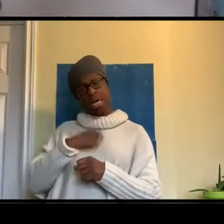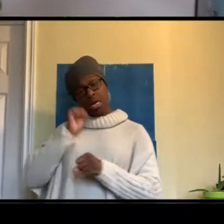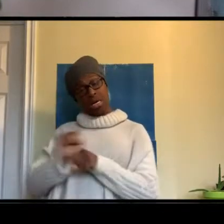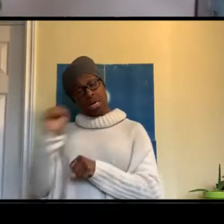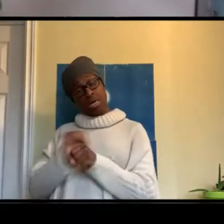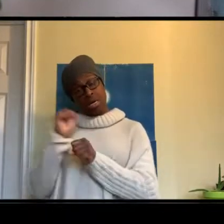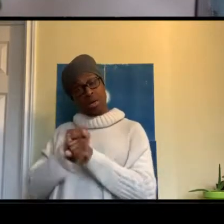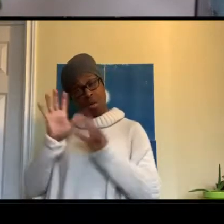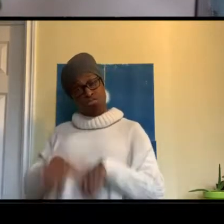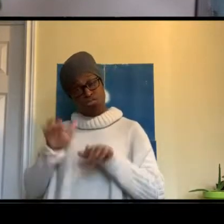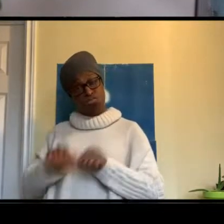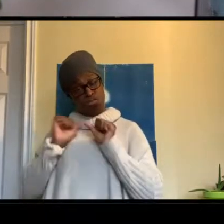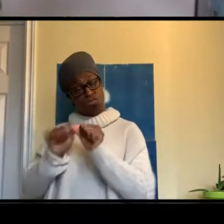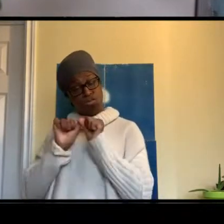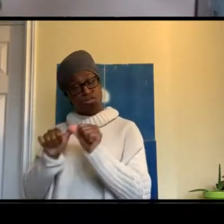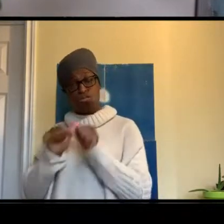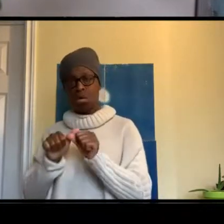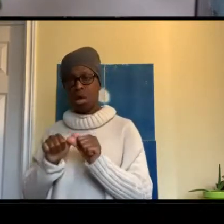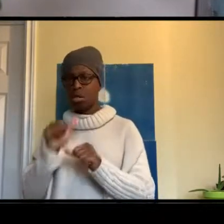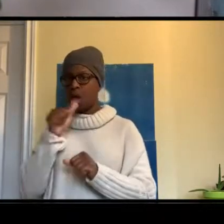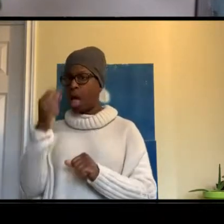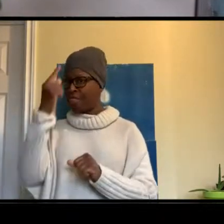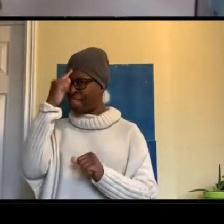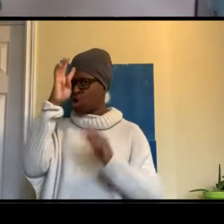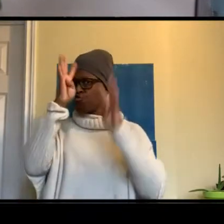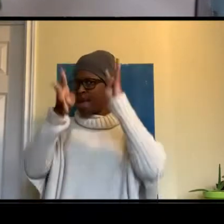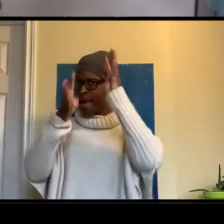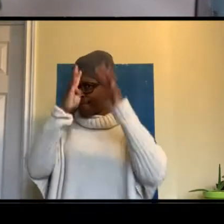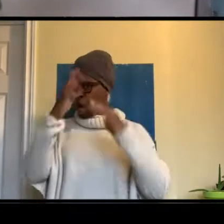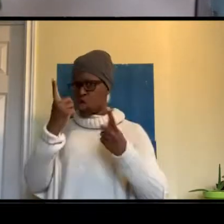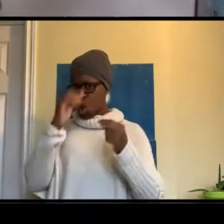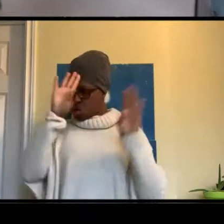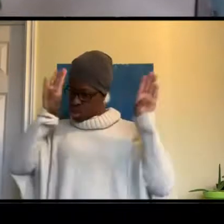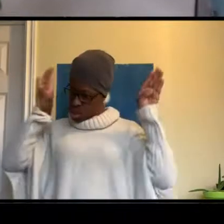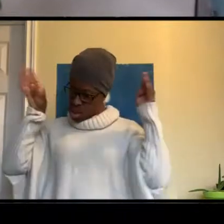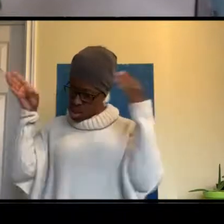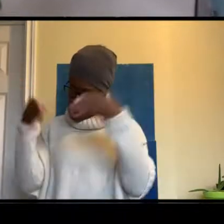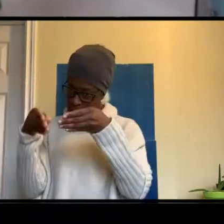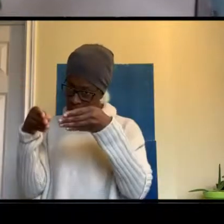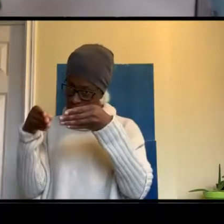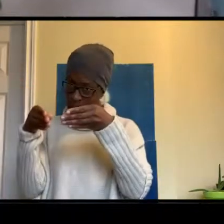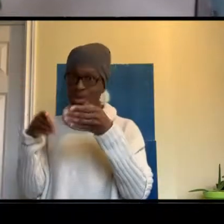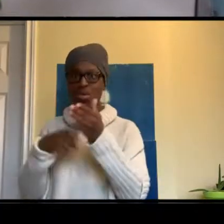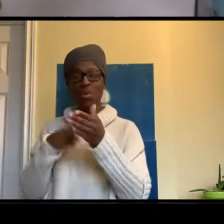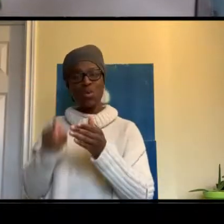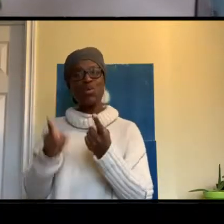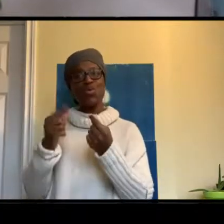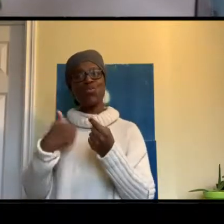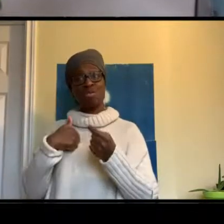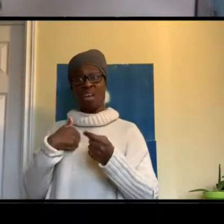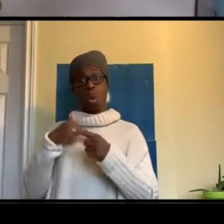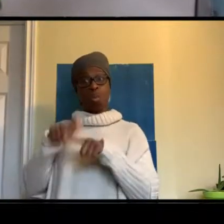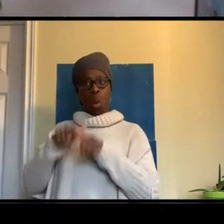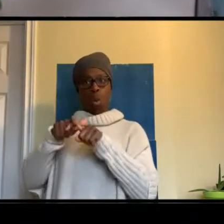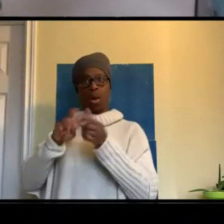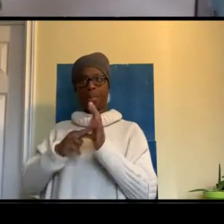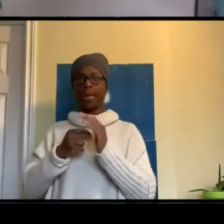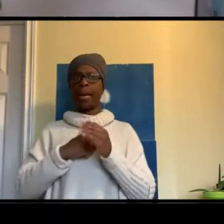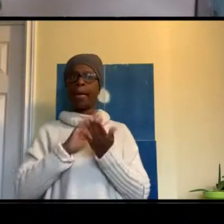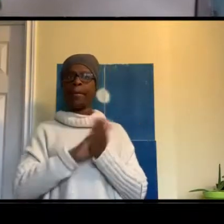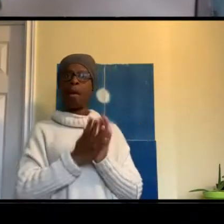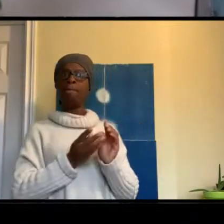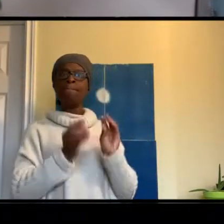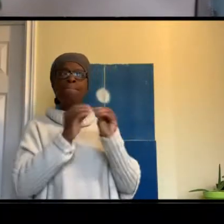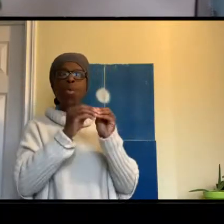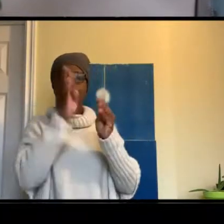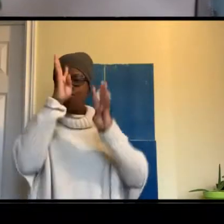Taking a break, you could be sipping on your coffee and go, eureka moment, and know exactly what it is I want to go put in the grant. I know exactly how